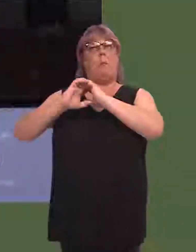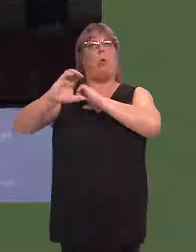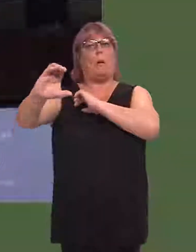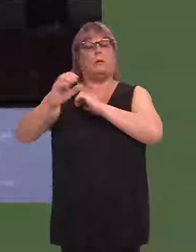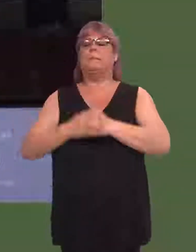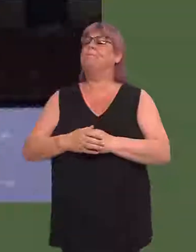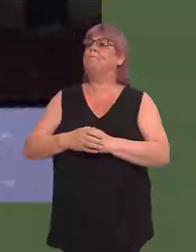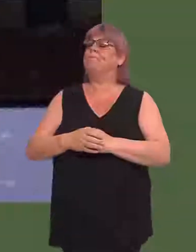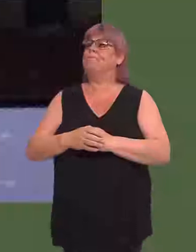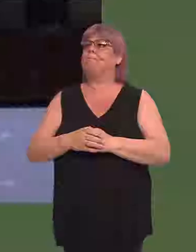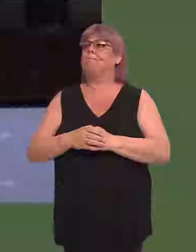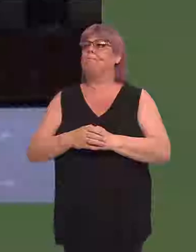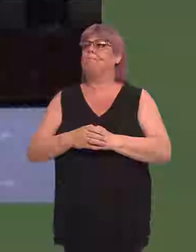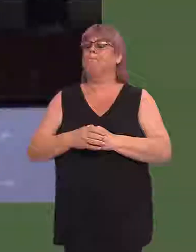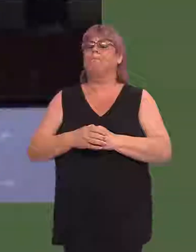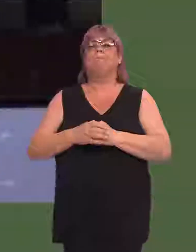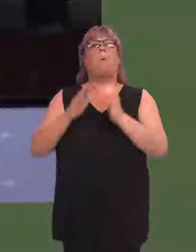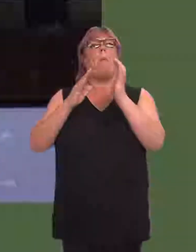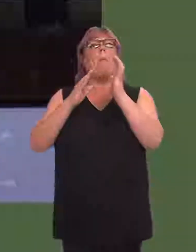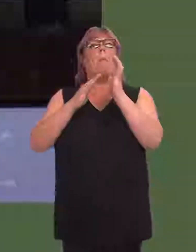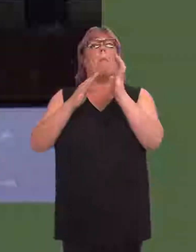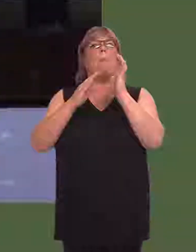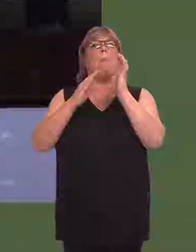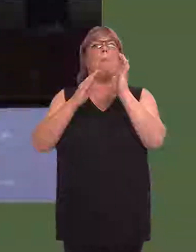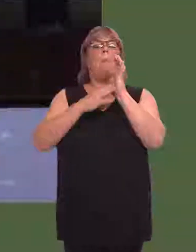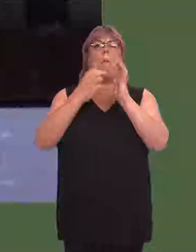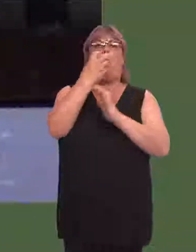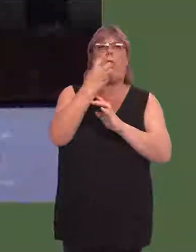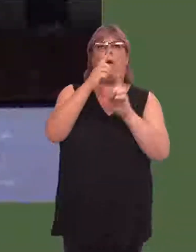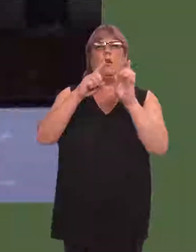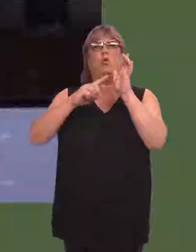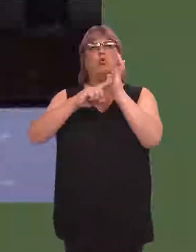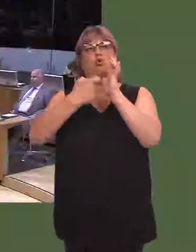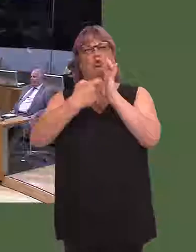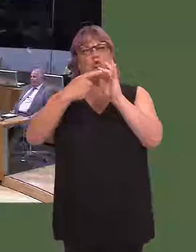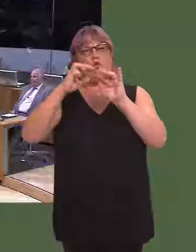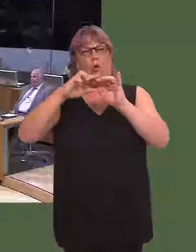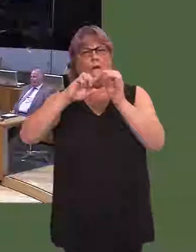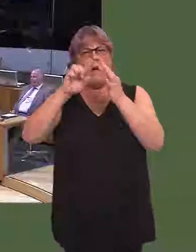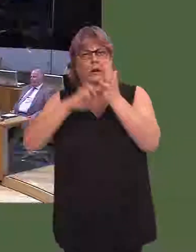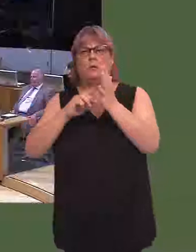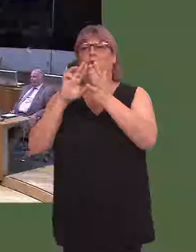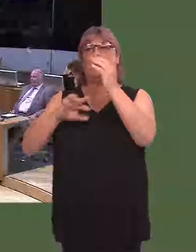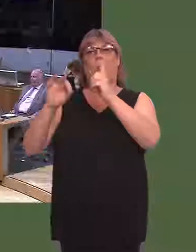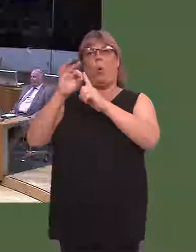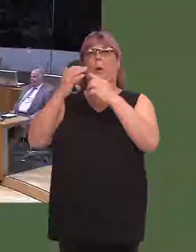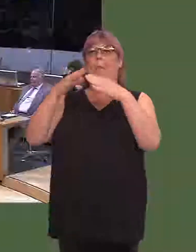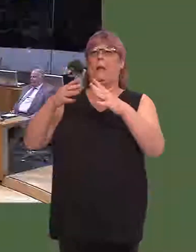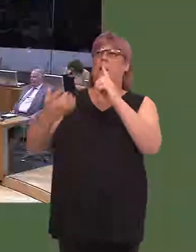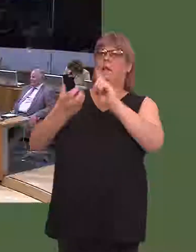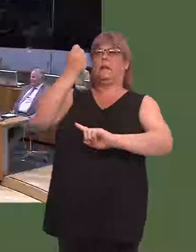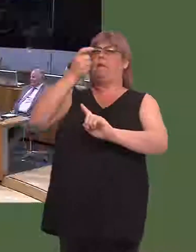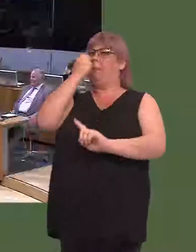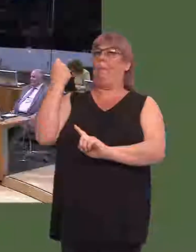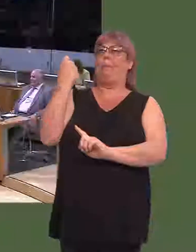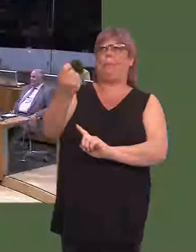reliability in broadband. Will you join me in welcoming the news that Monmouthshire and neighbouring local authorities, Torvine, Newport, as part of the city